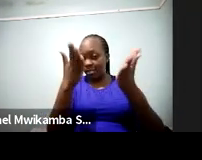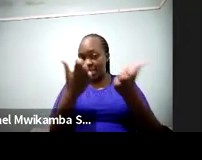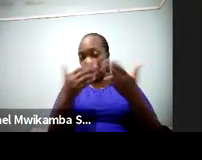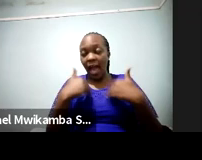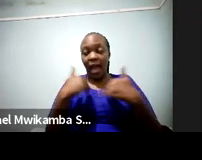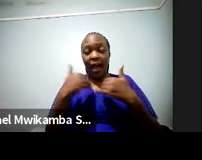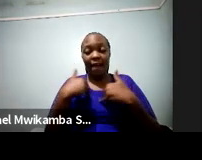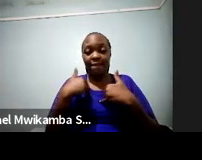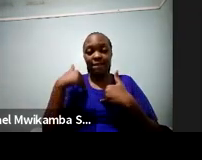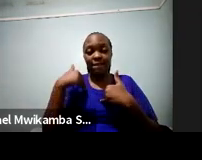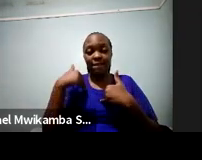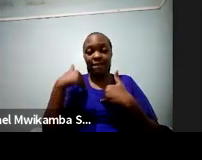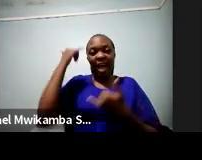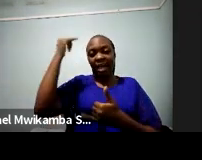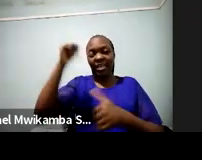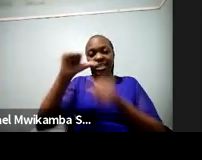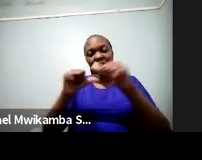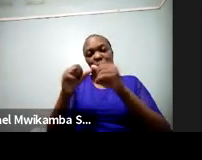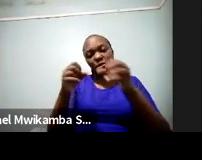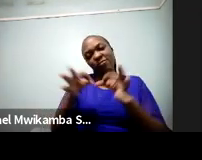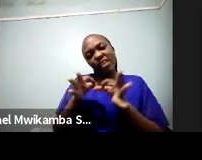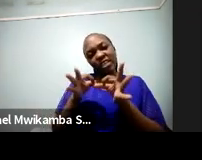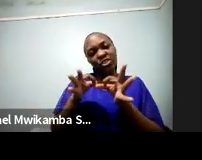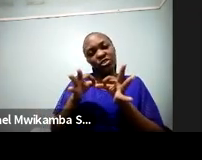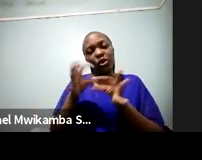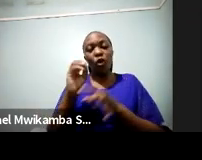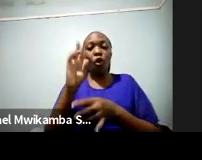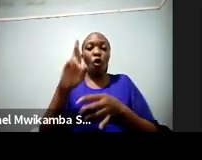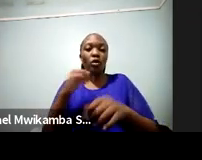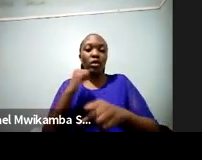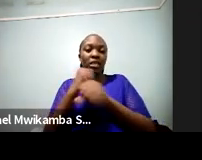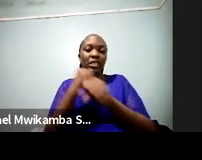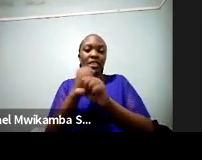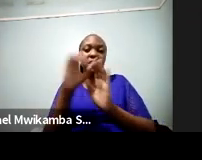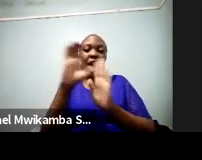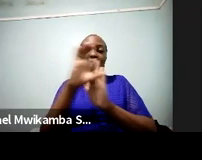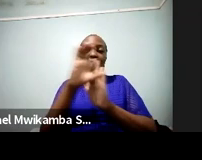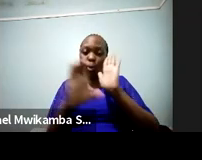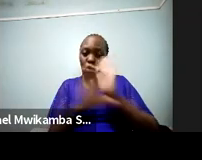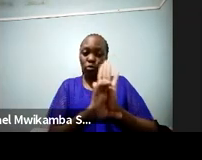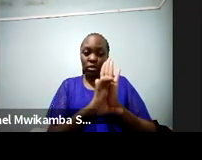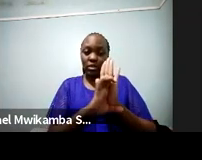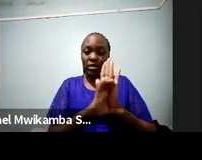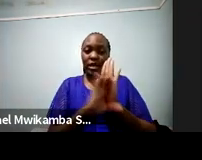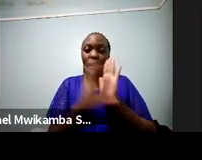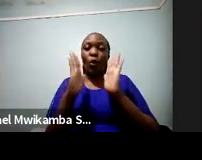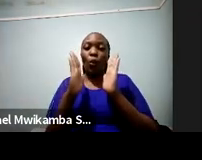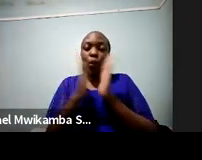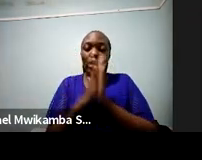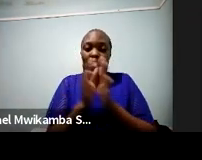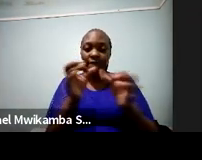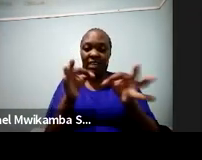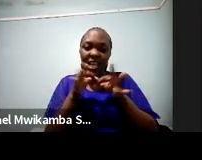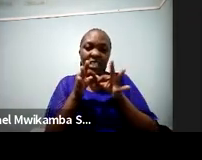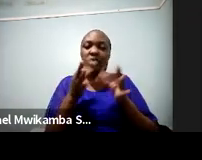by virtue of you doing an undergraduate in business, in finance, in accounting, or